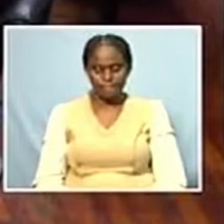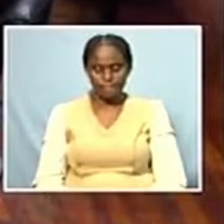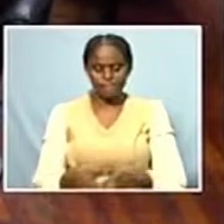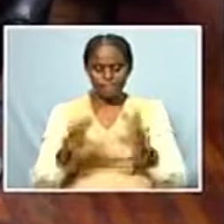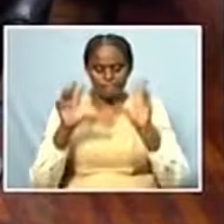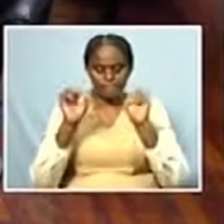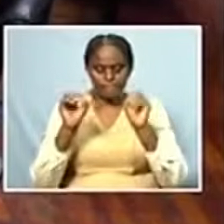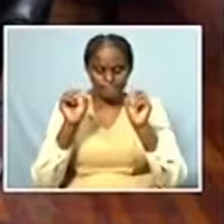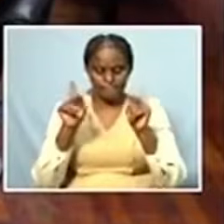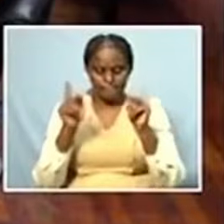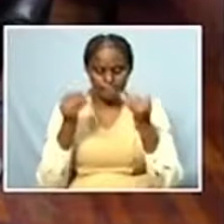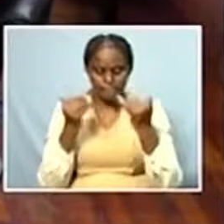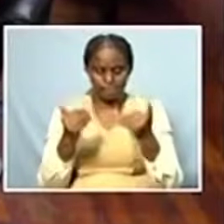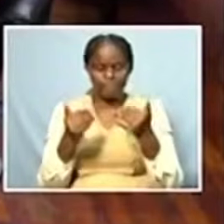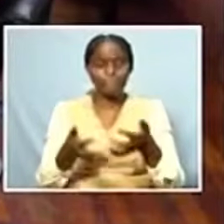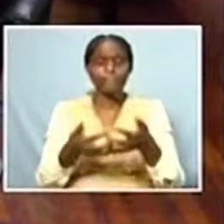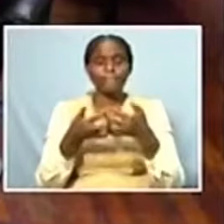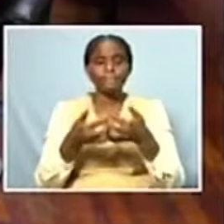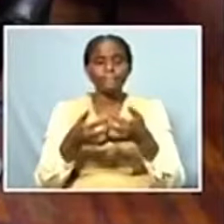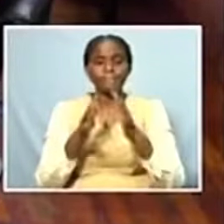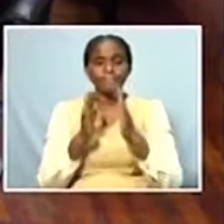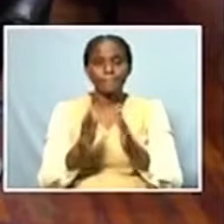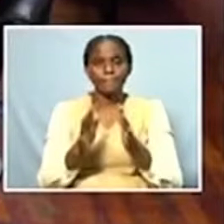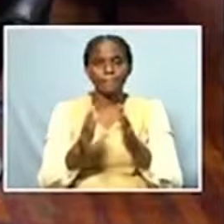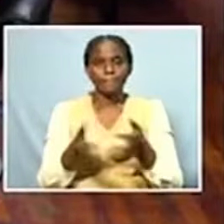Okay, Engineer?